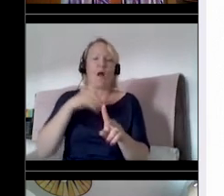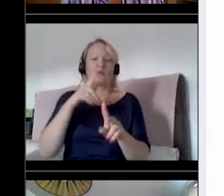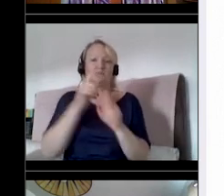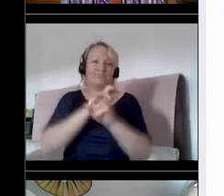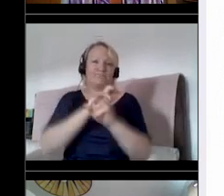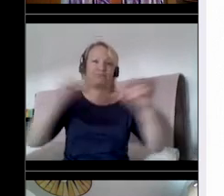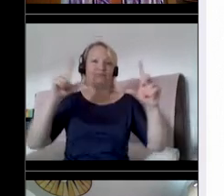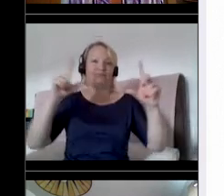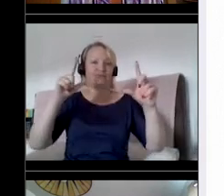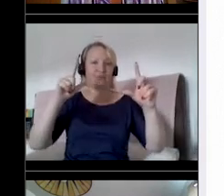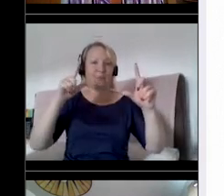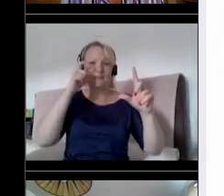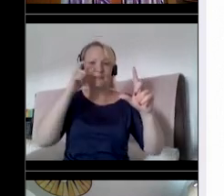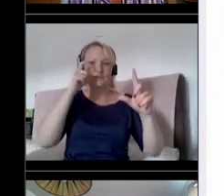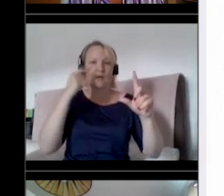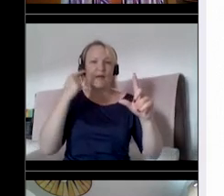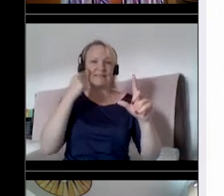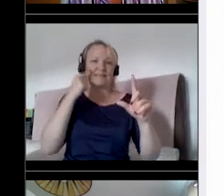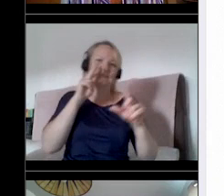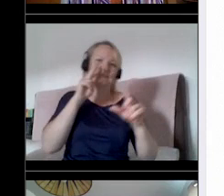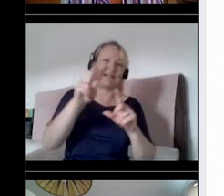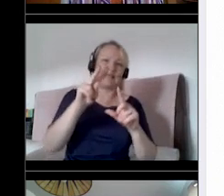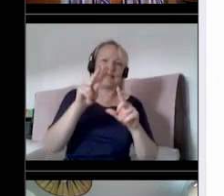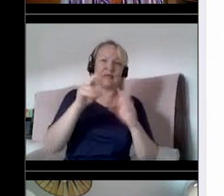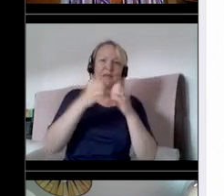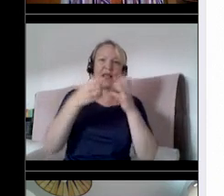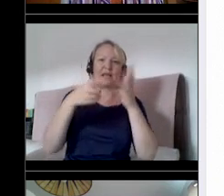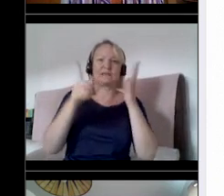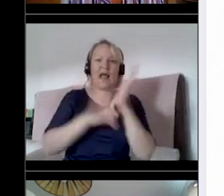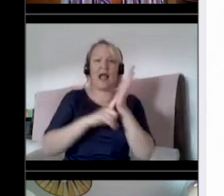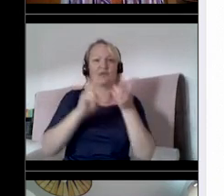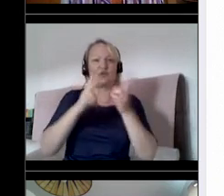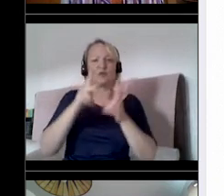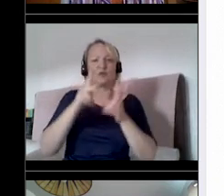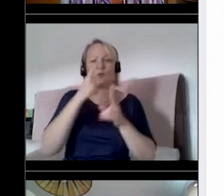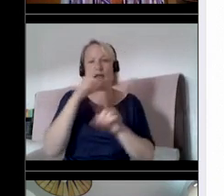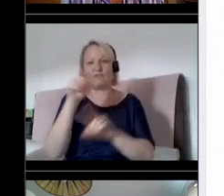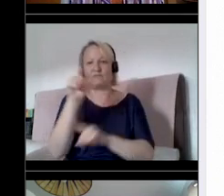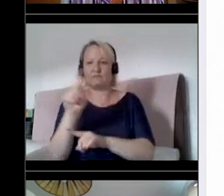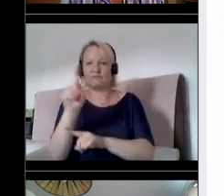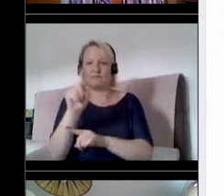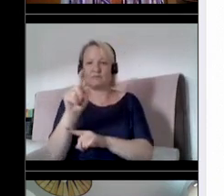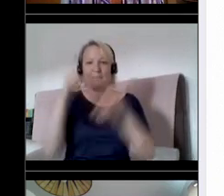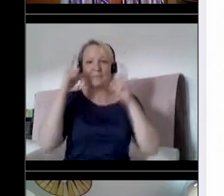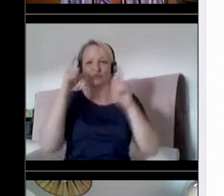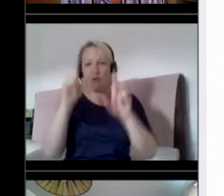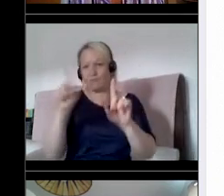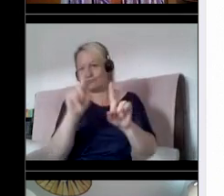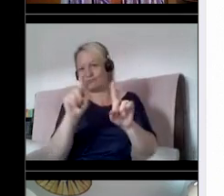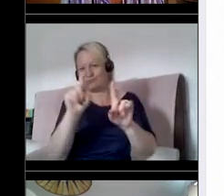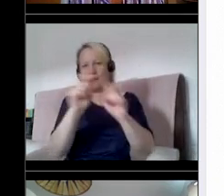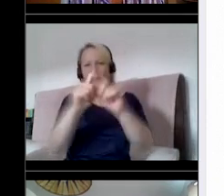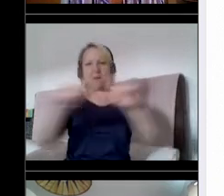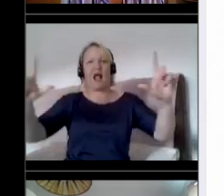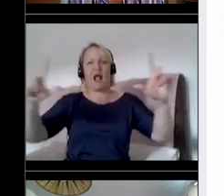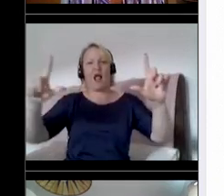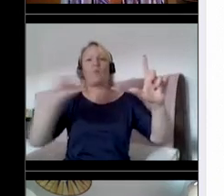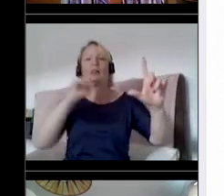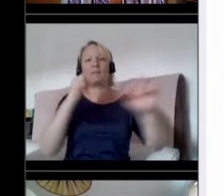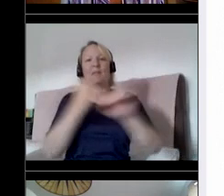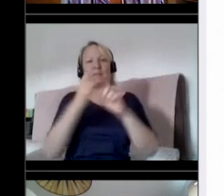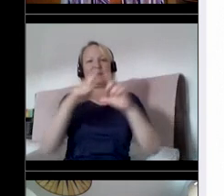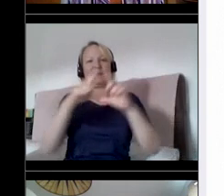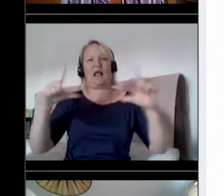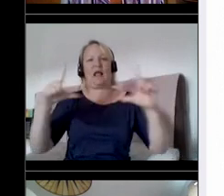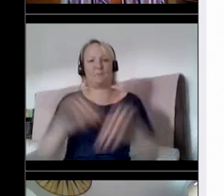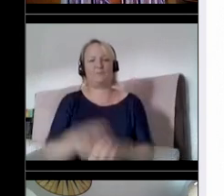BSL interpreters at any time, just hover your mouse over their camera and click the button to expand. The webinar also has